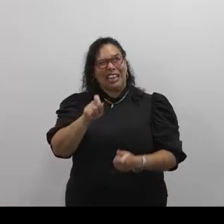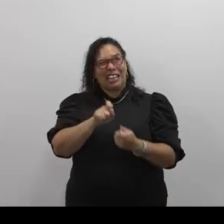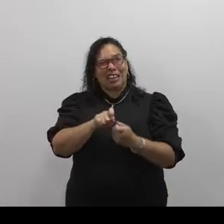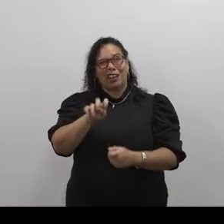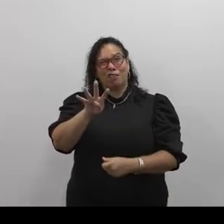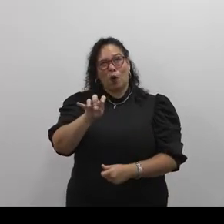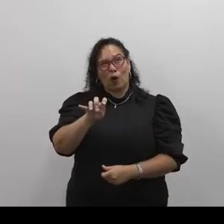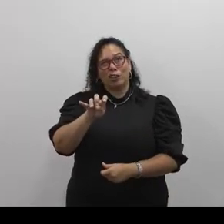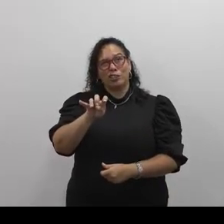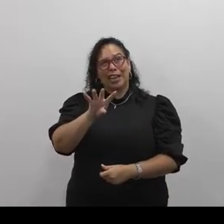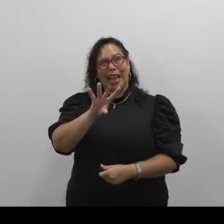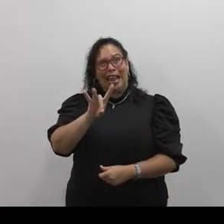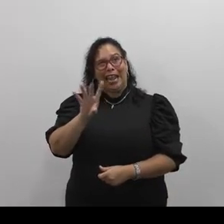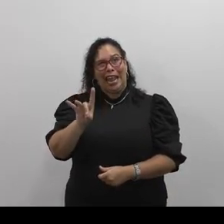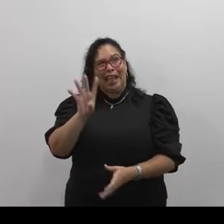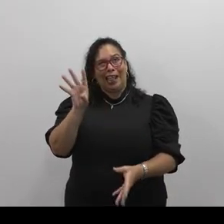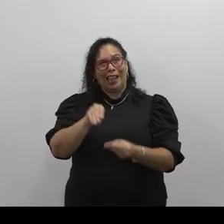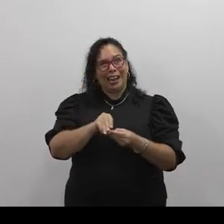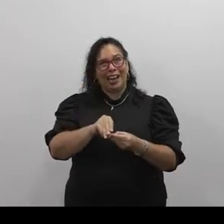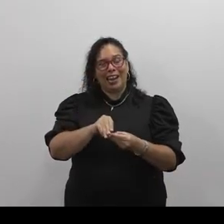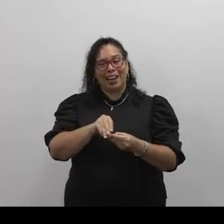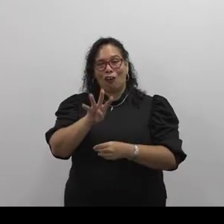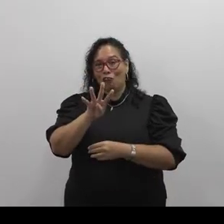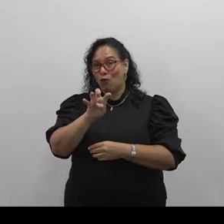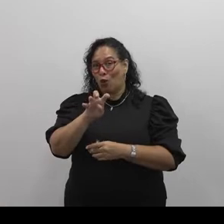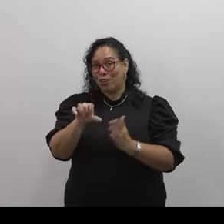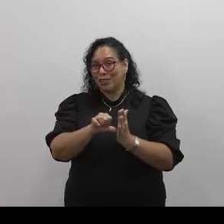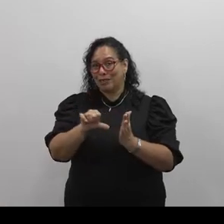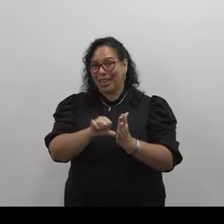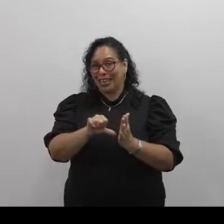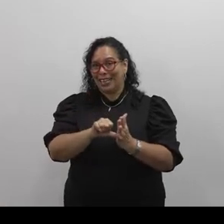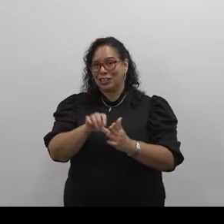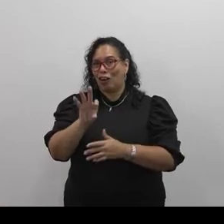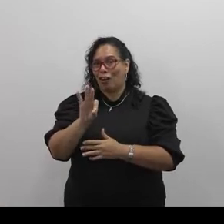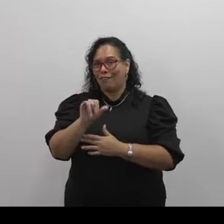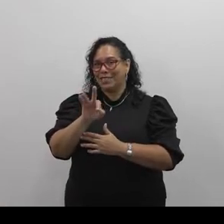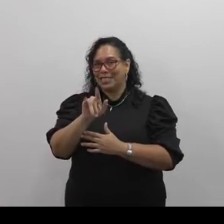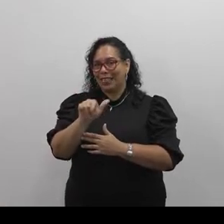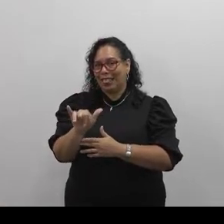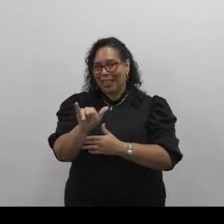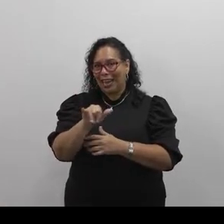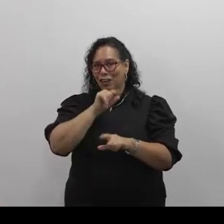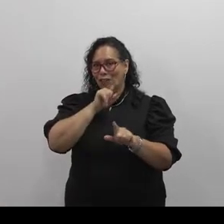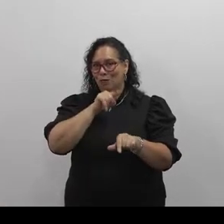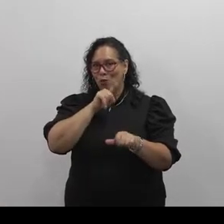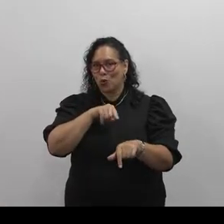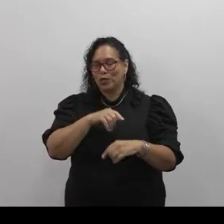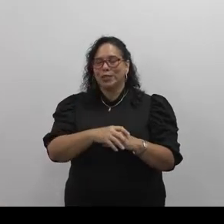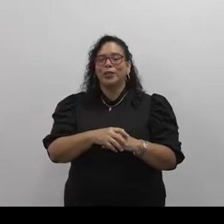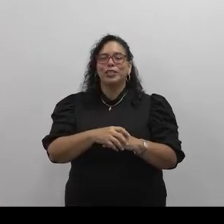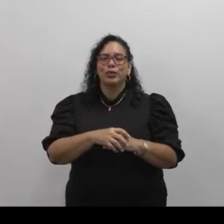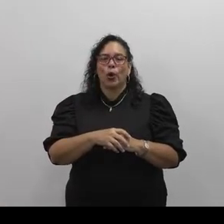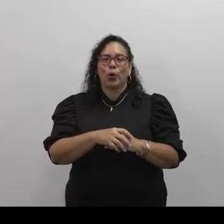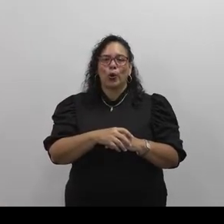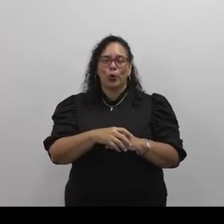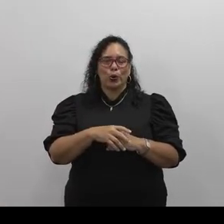altogether. Well over 400 of those pages are those facility reports. So within a few